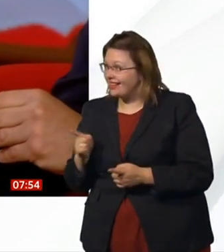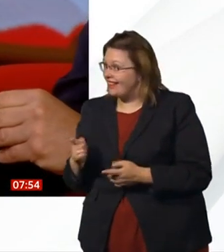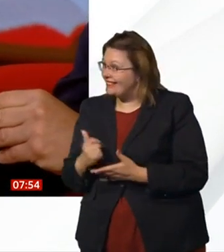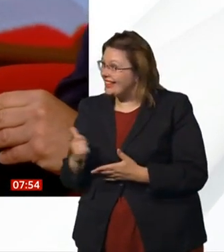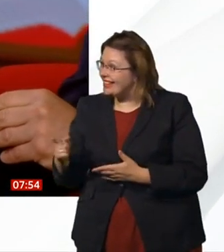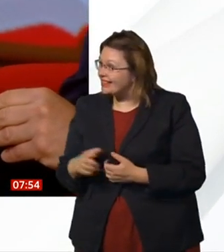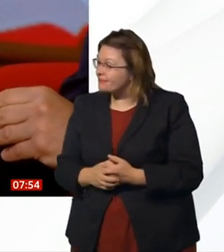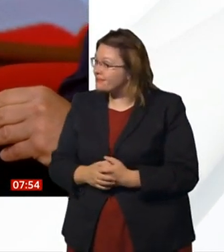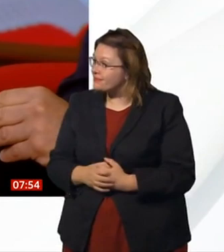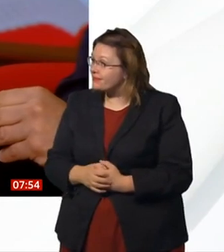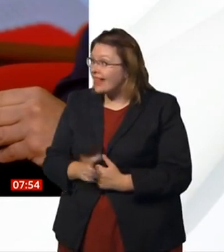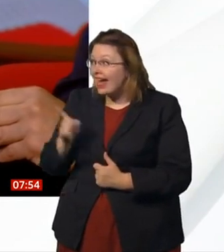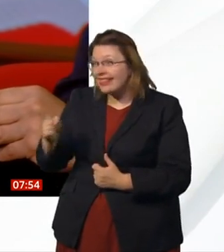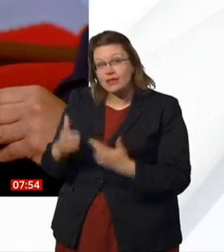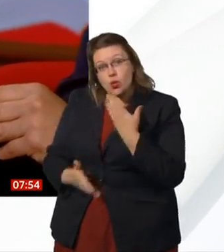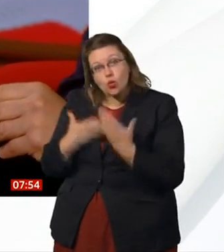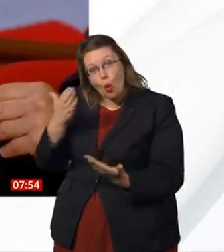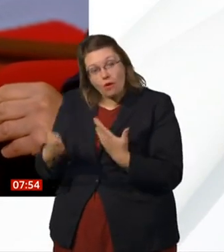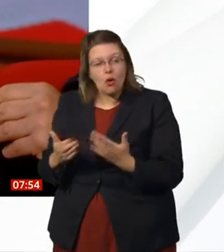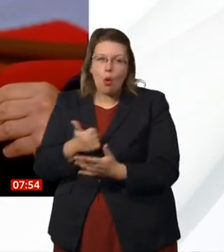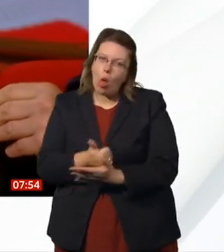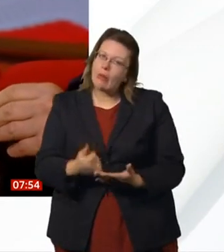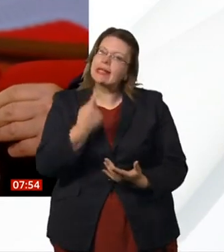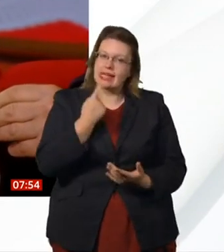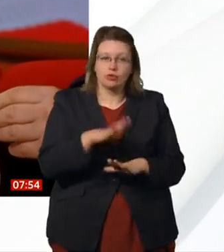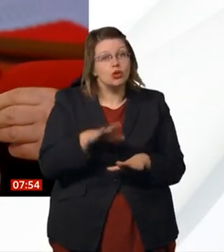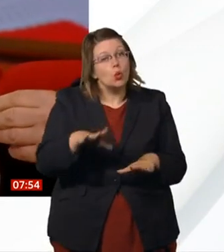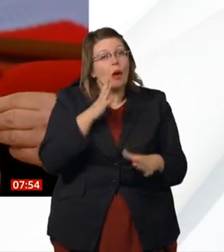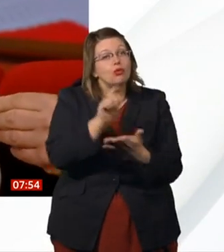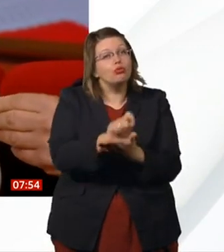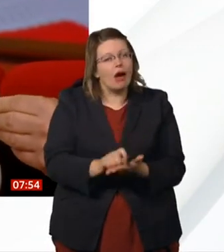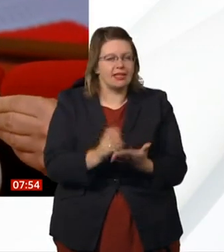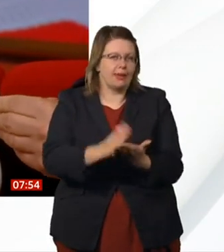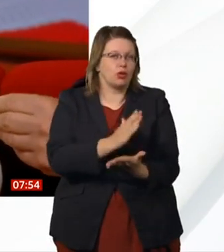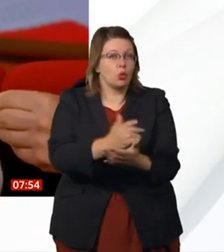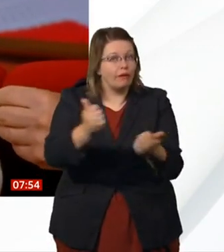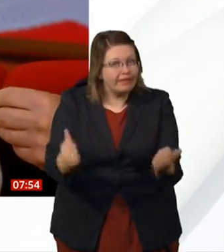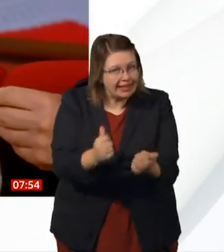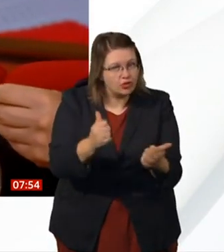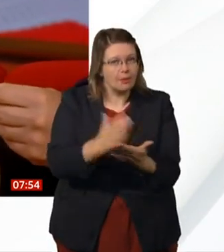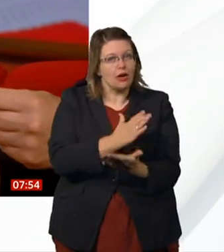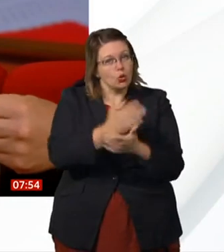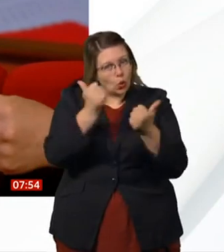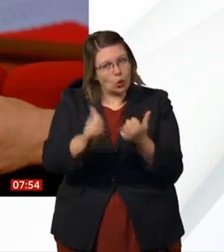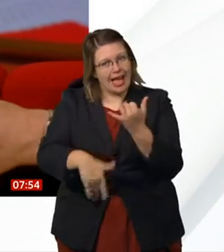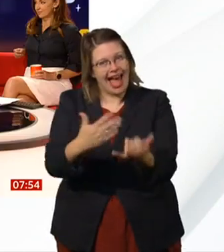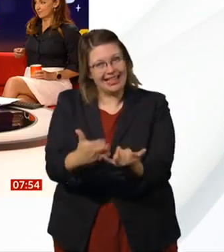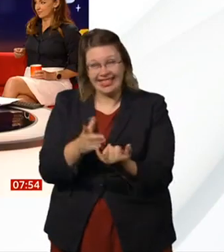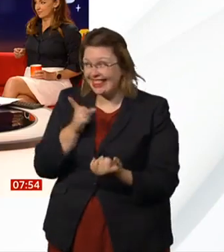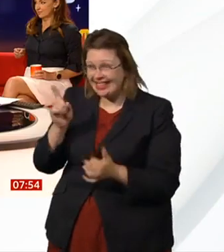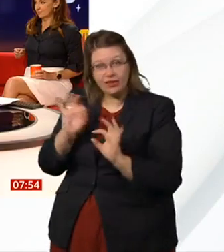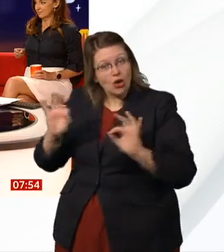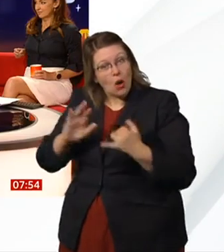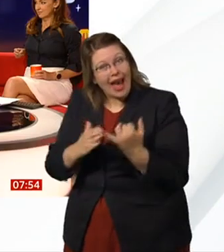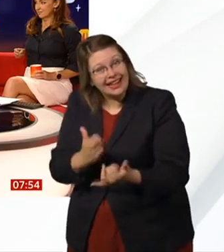about this story is I'm always telling children, finish what you start. Finish what you start. Have a great ending. Not only do I not have a great ending,